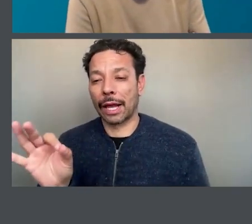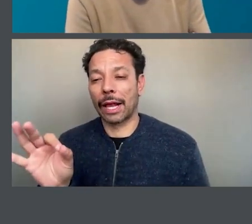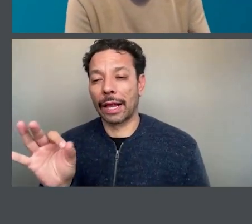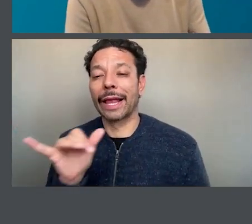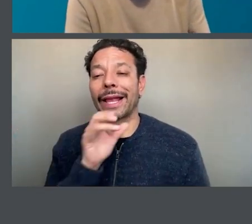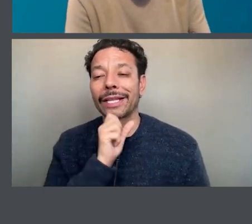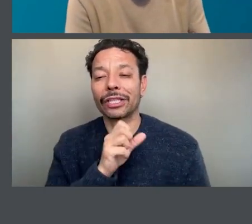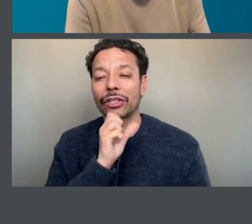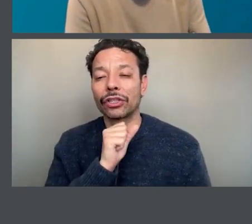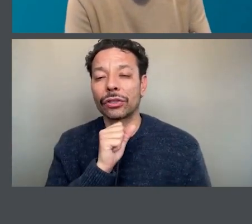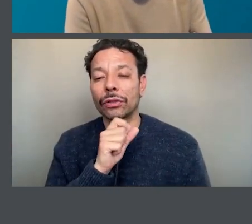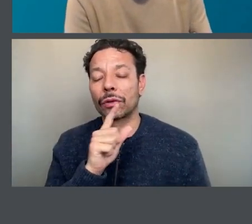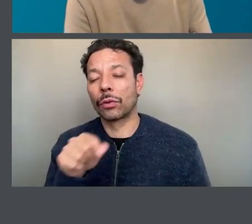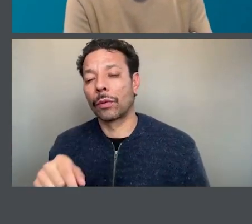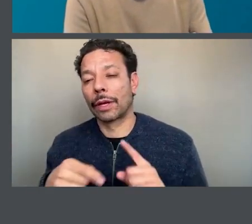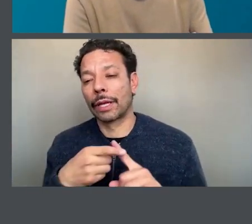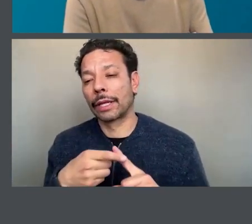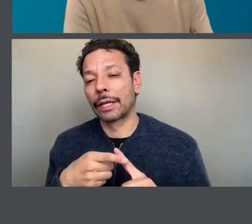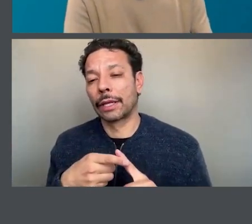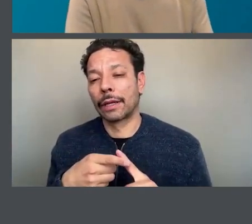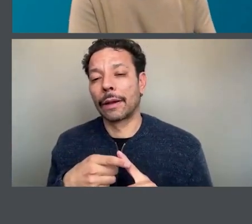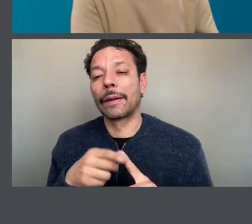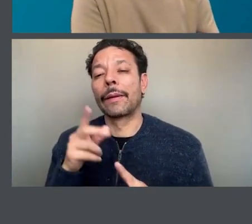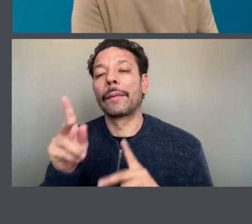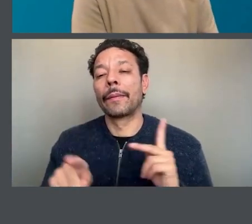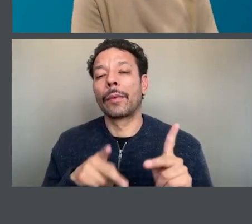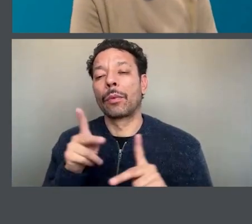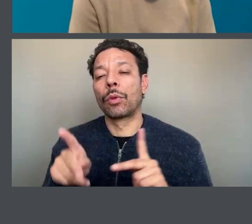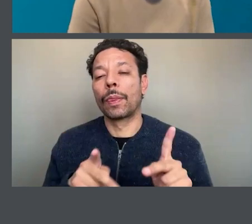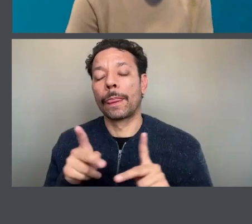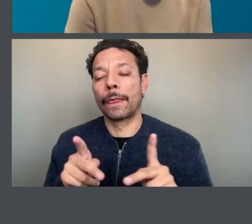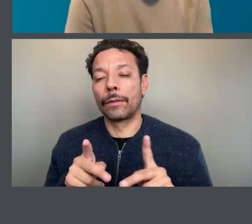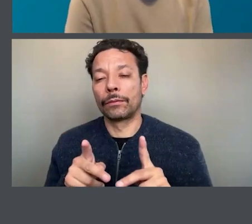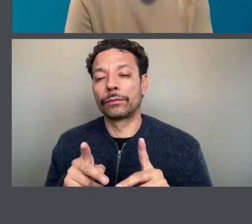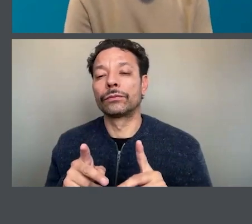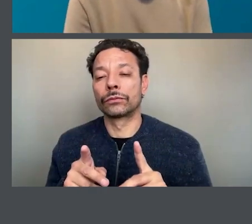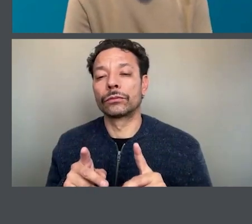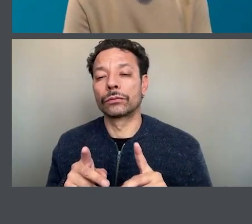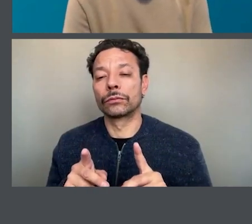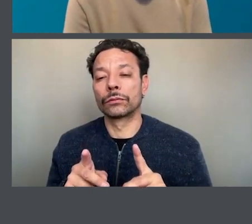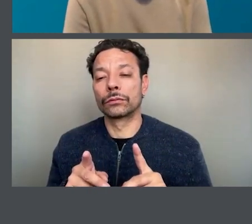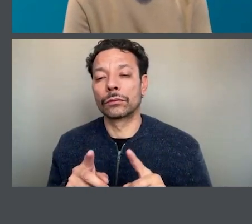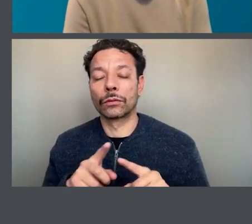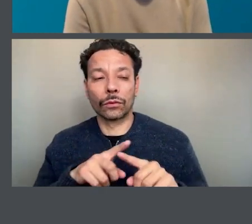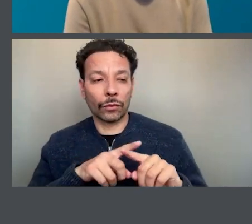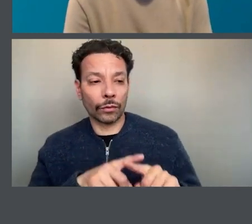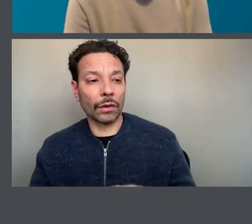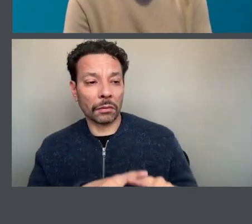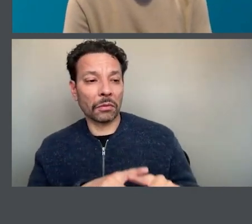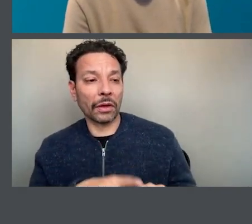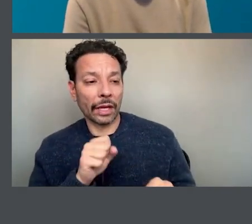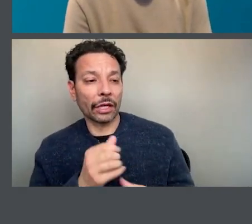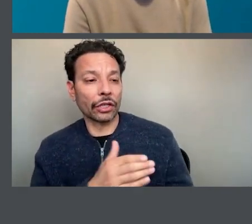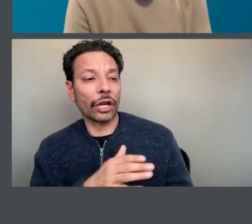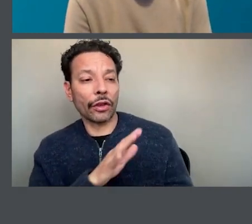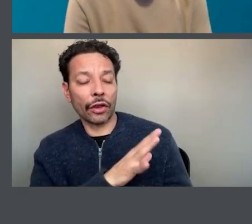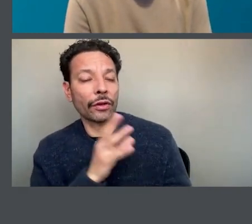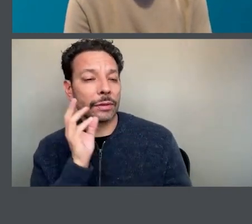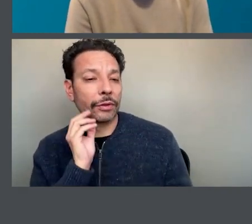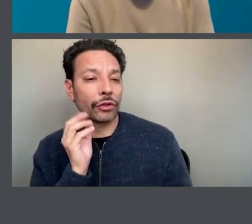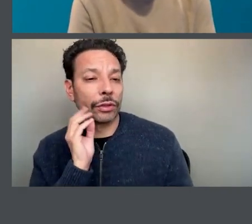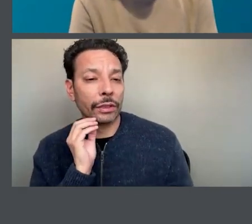of the age when people are reliably able to share their